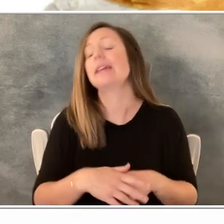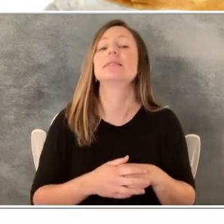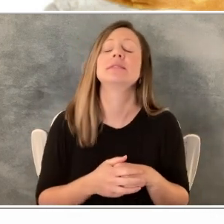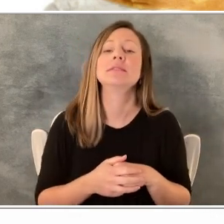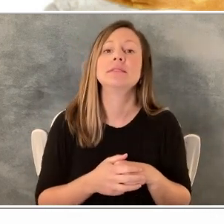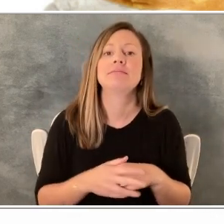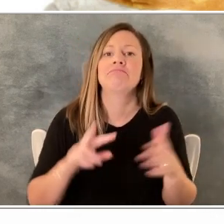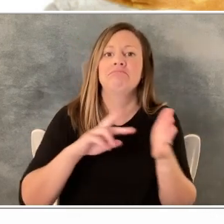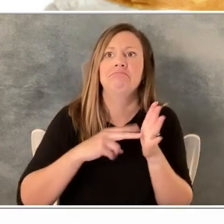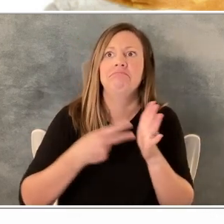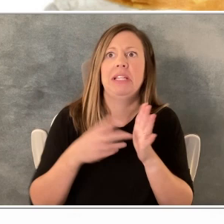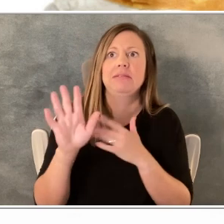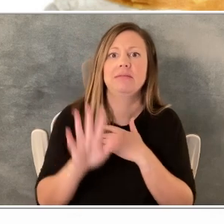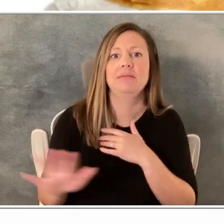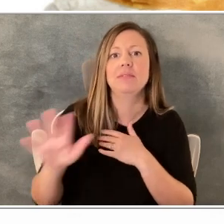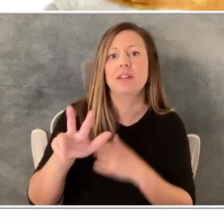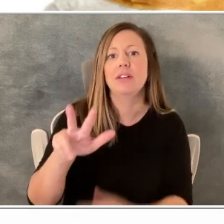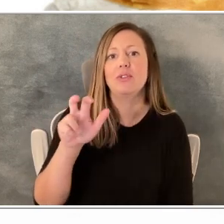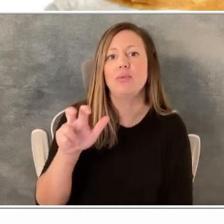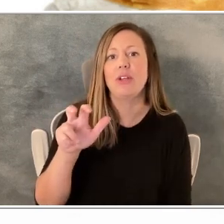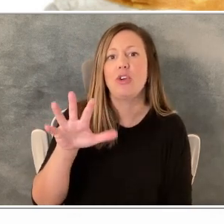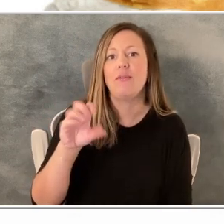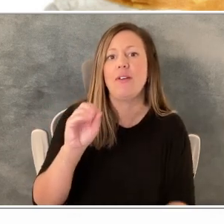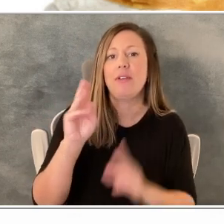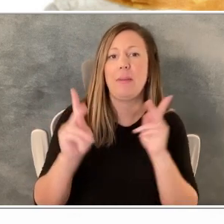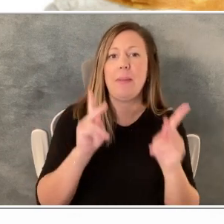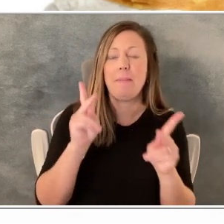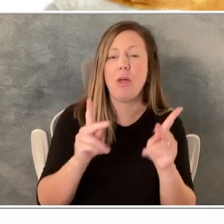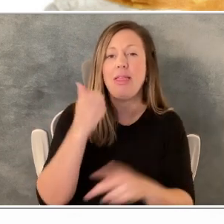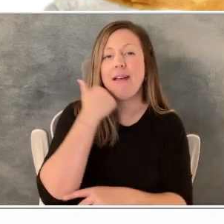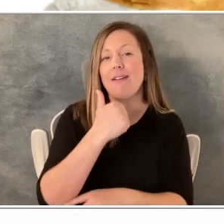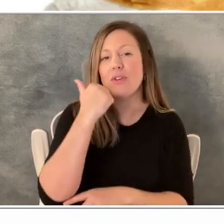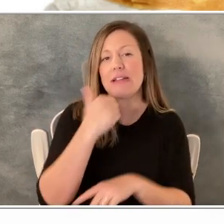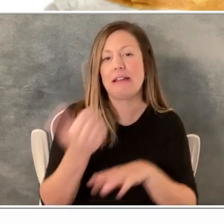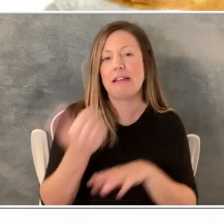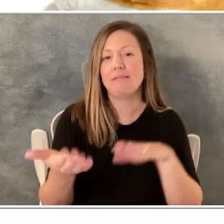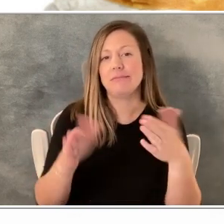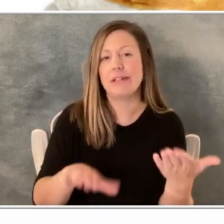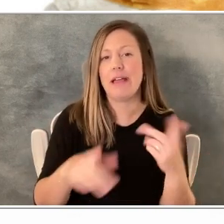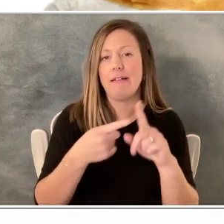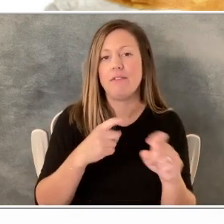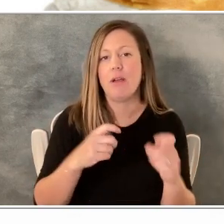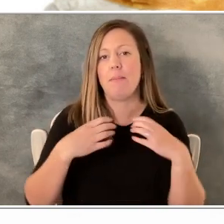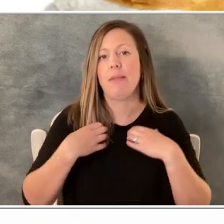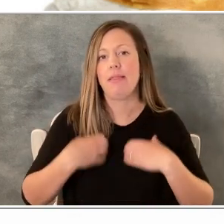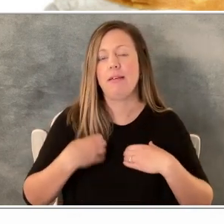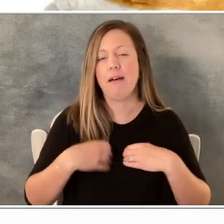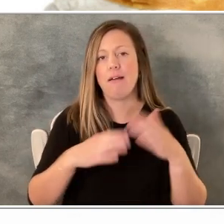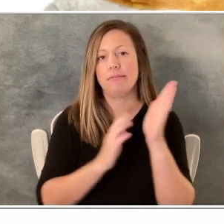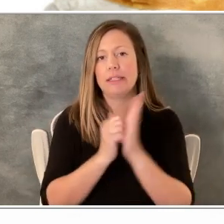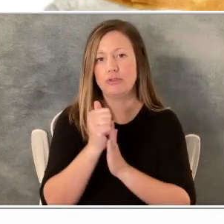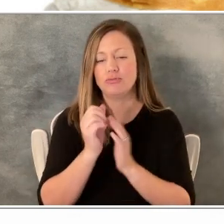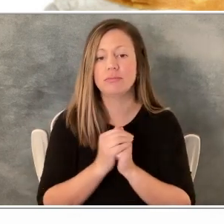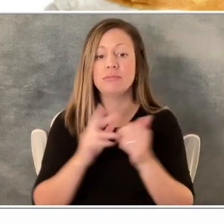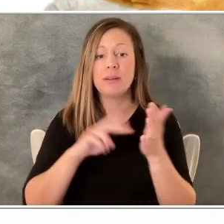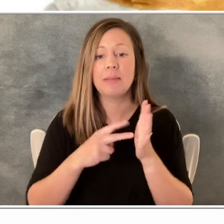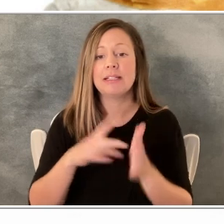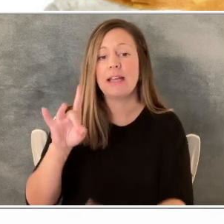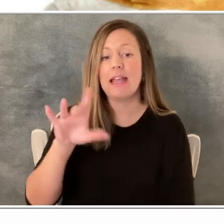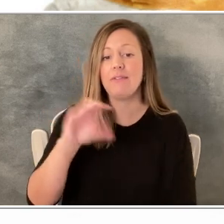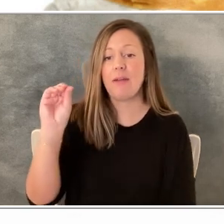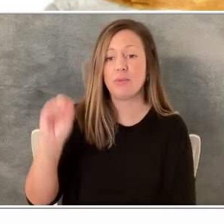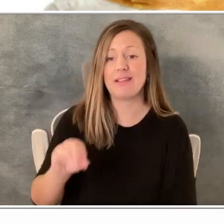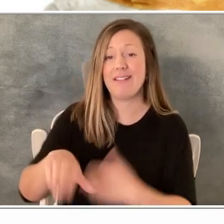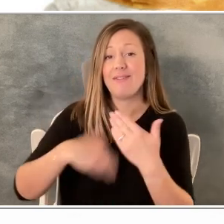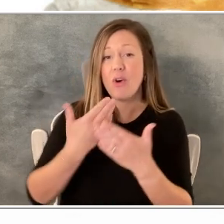roughly 350 people dying every single day. An estimated 85% of all lung cancers are caused